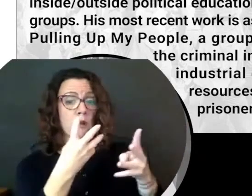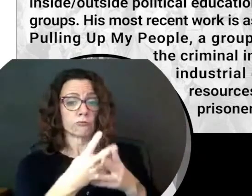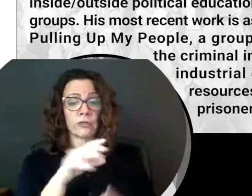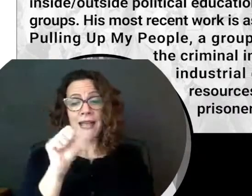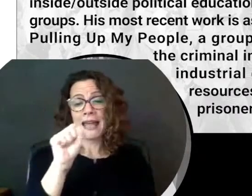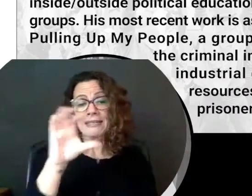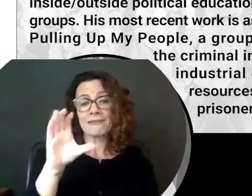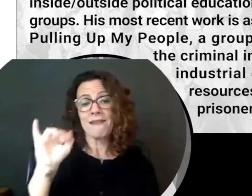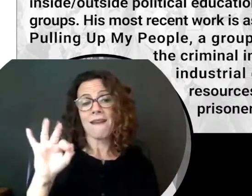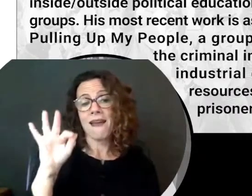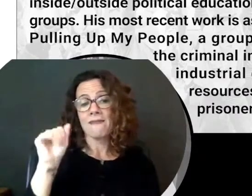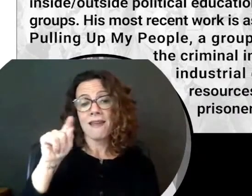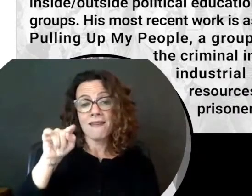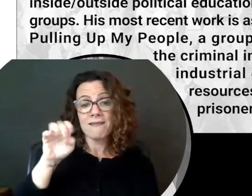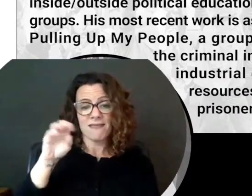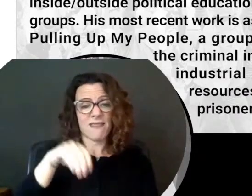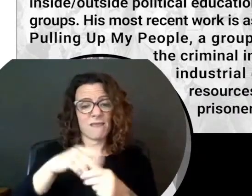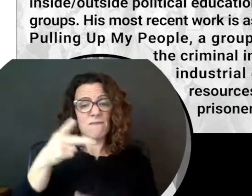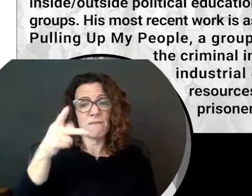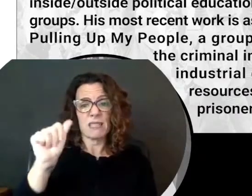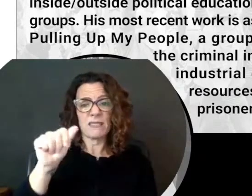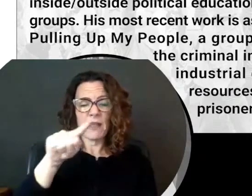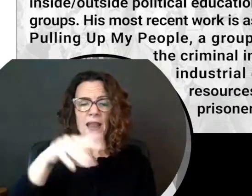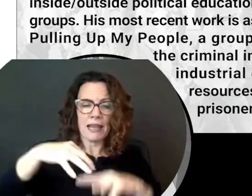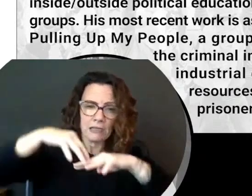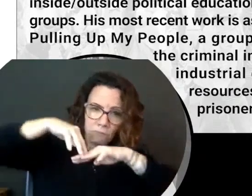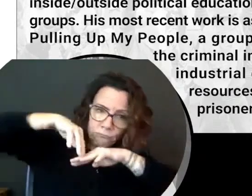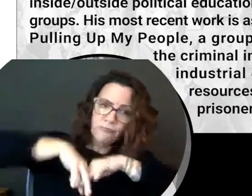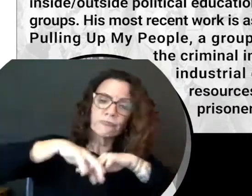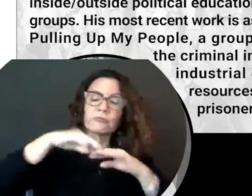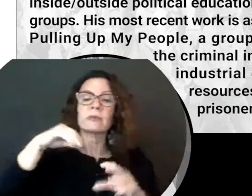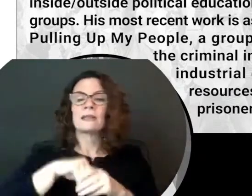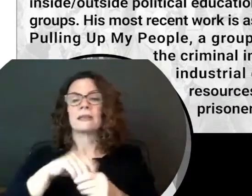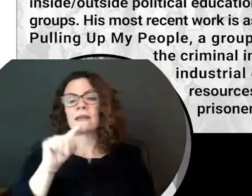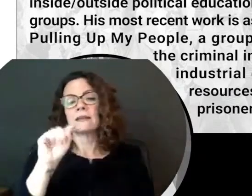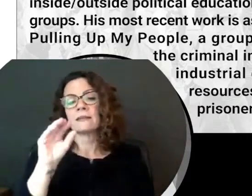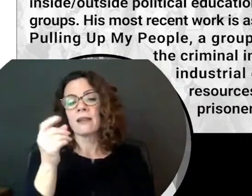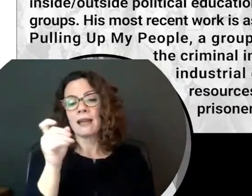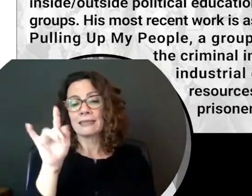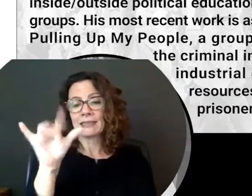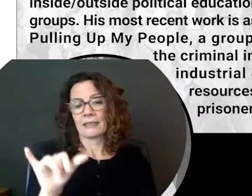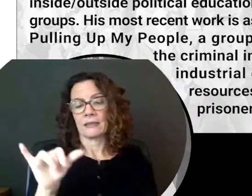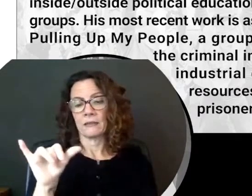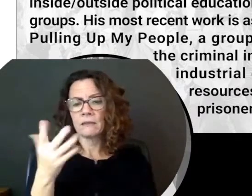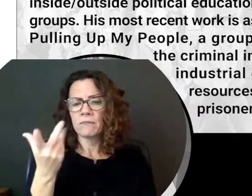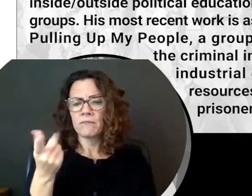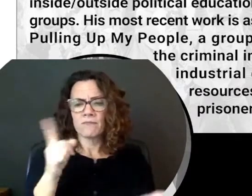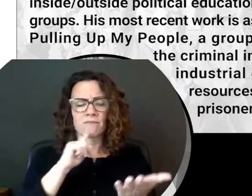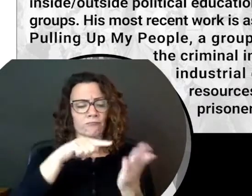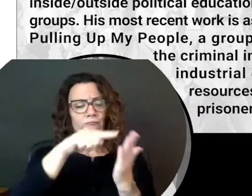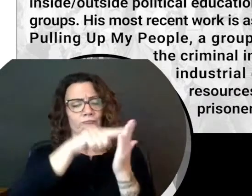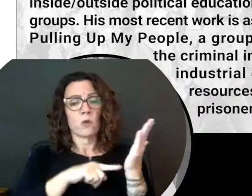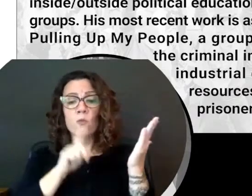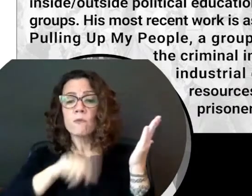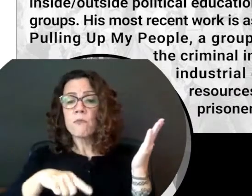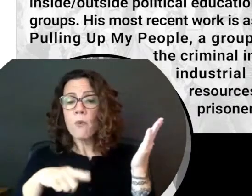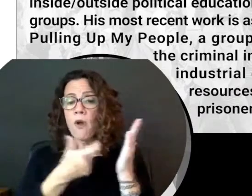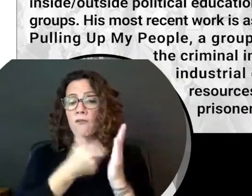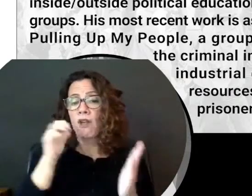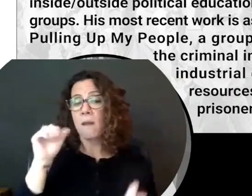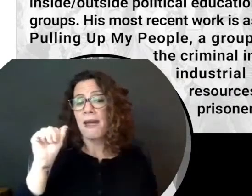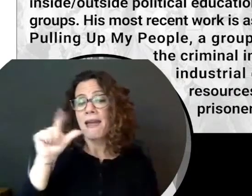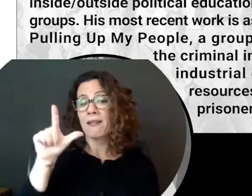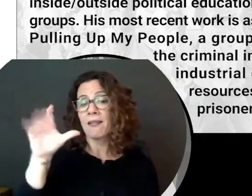cold slurry ponds, and millions of cubic yards of coal combustion waste. They say Fayette